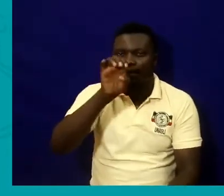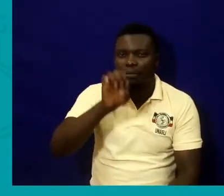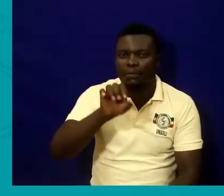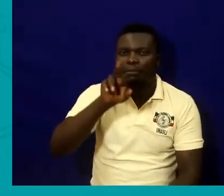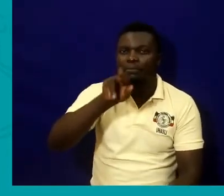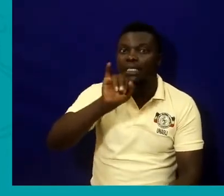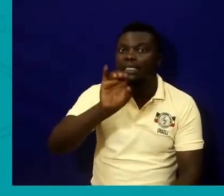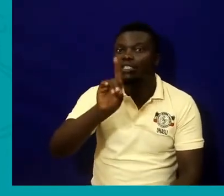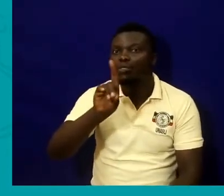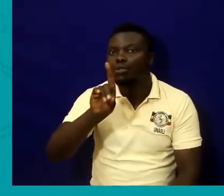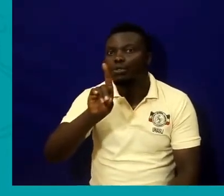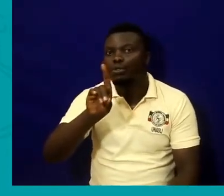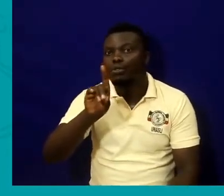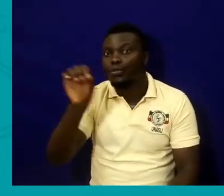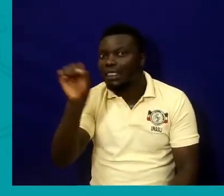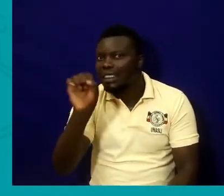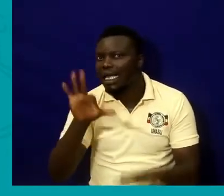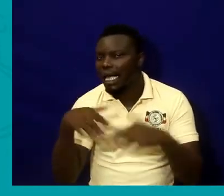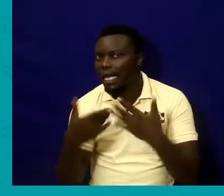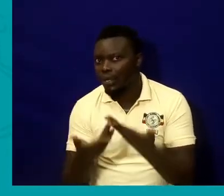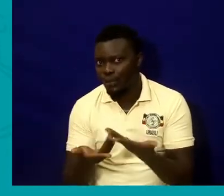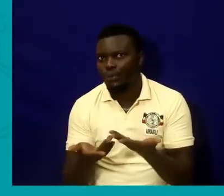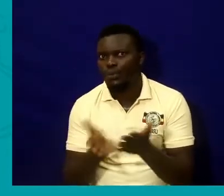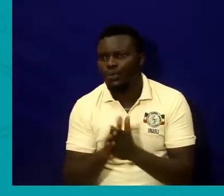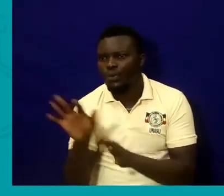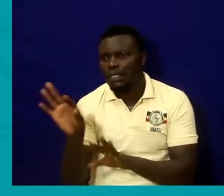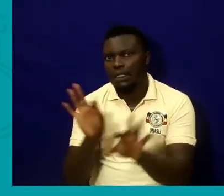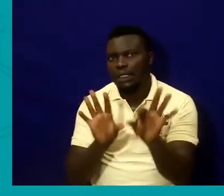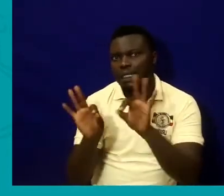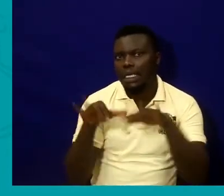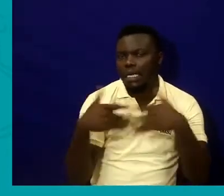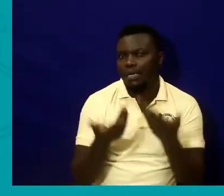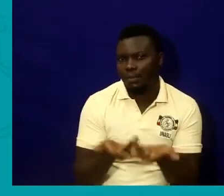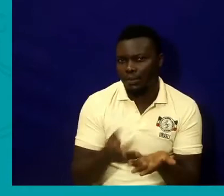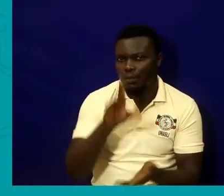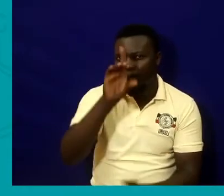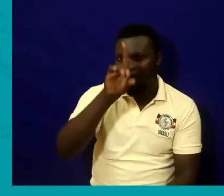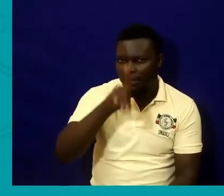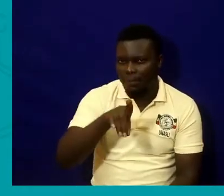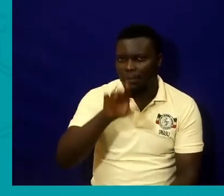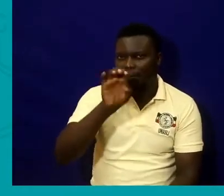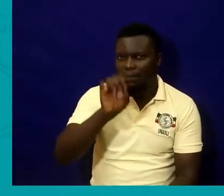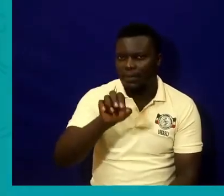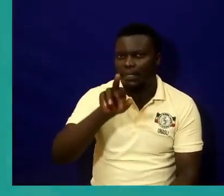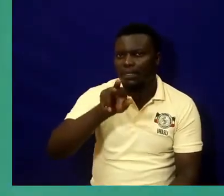We shall see how periods are identified.